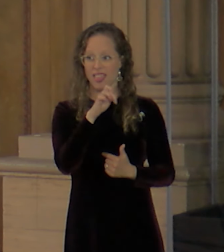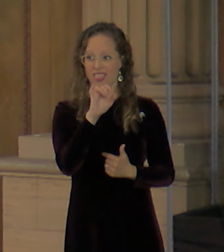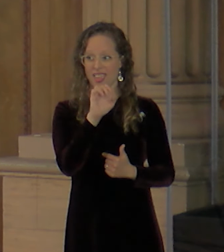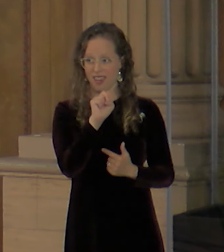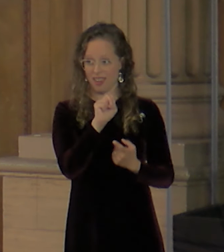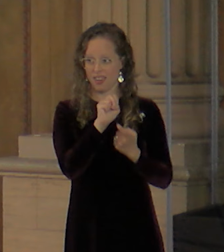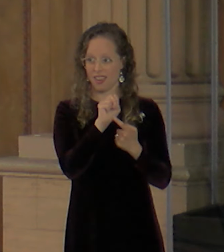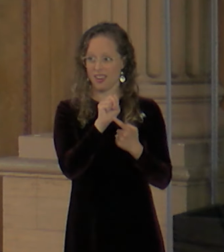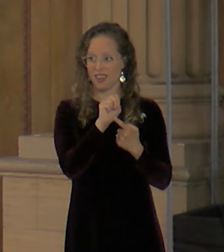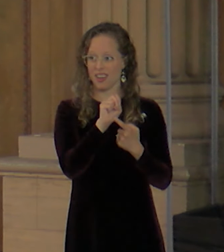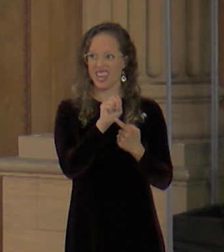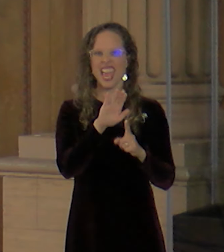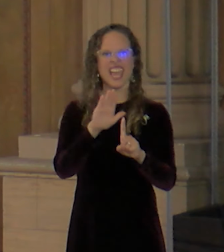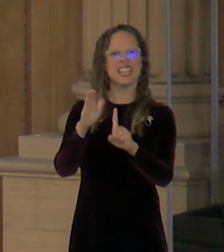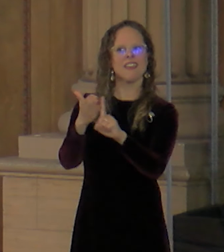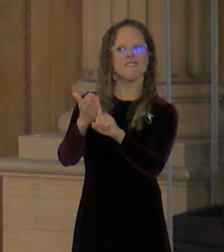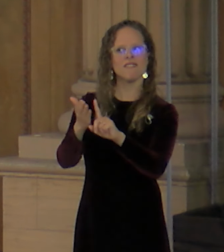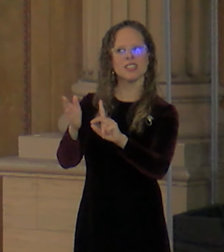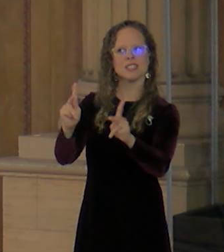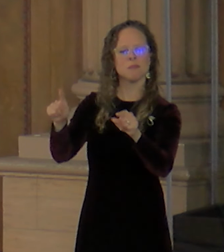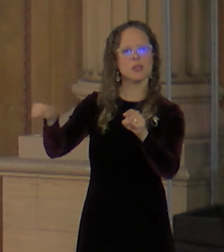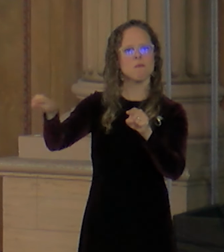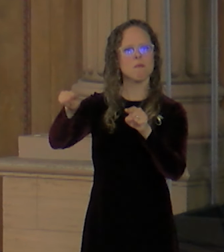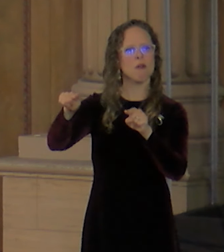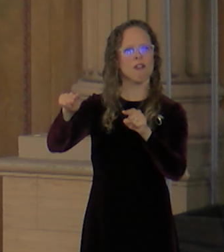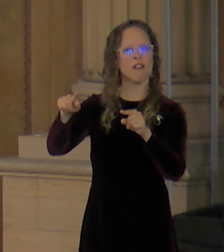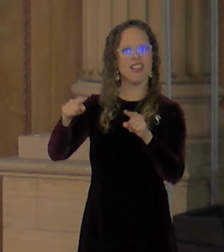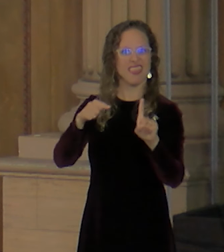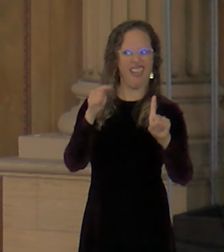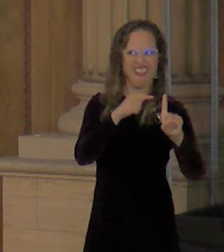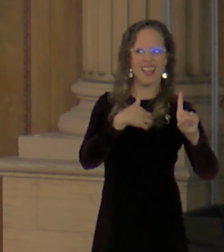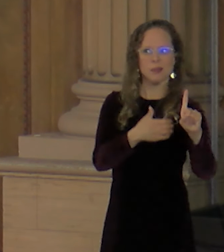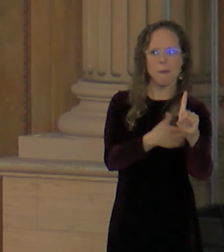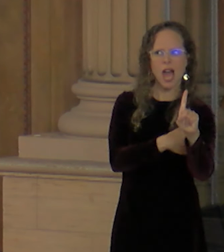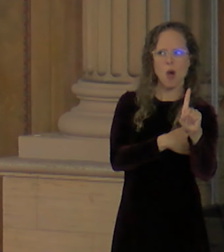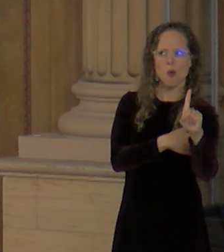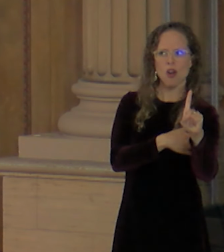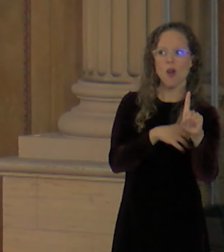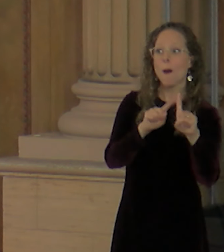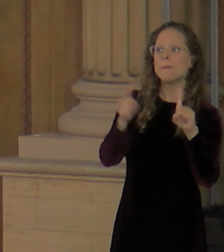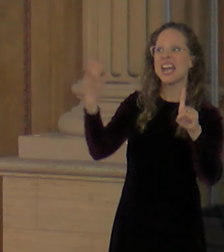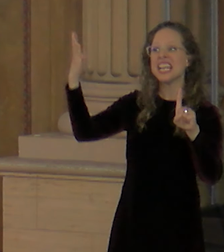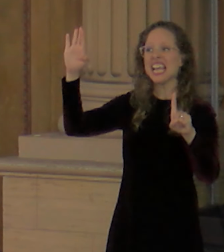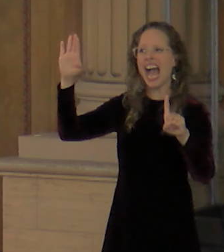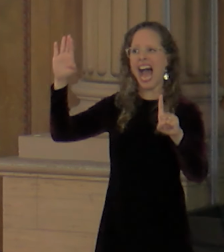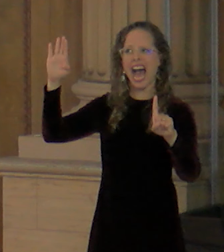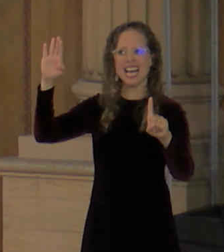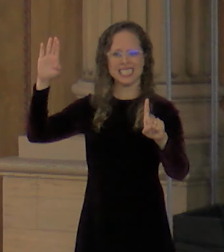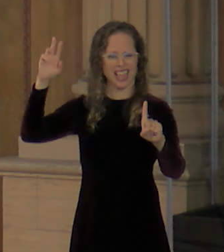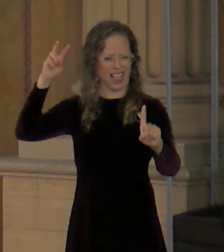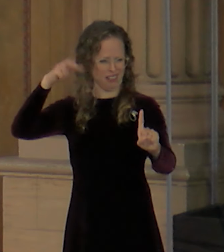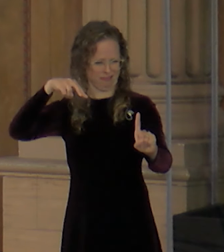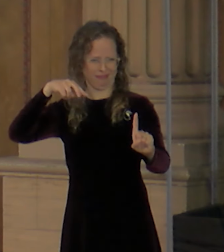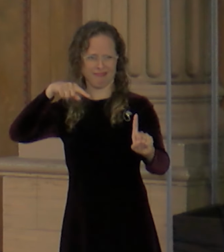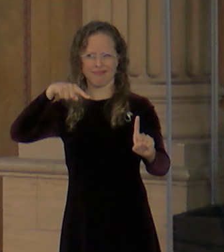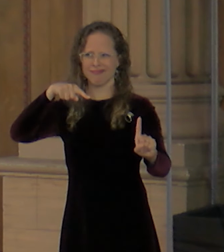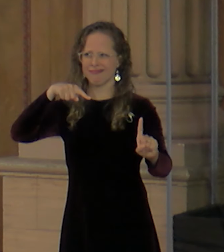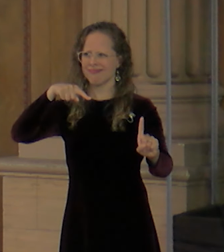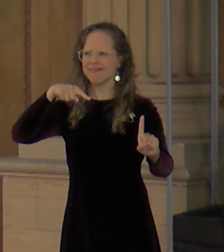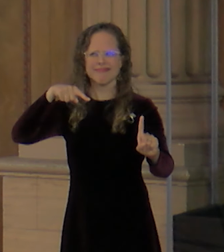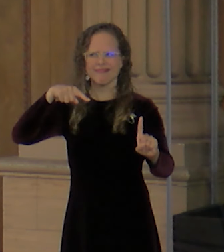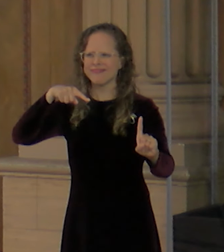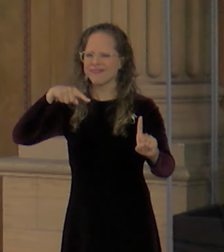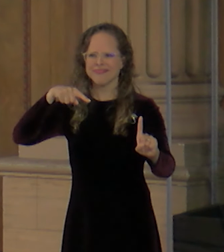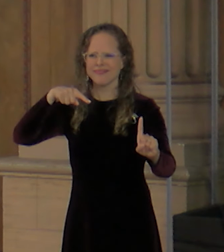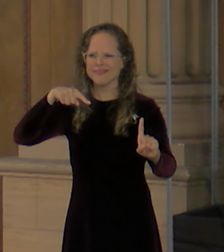this passage, God's playing with Leviathan like a pet bird. People can't hunt Leviathan, but God is filling his back with